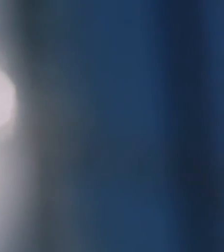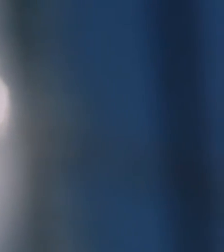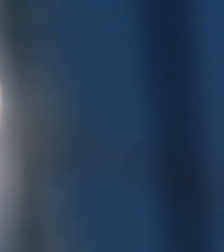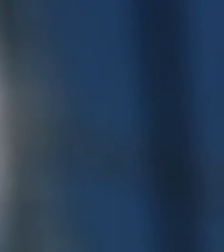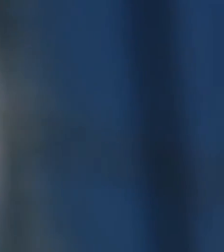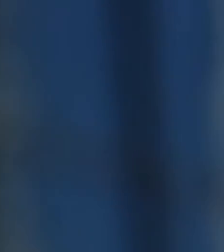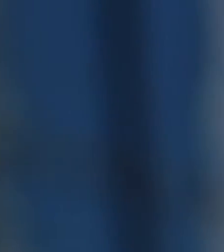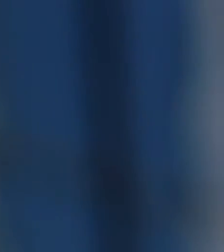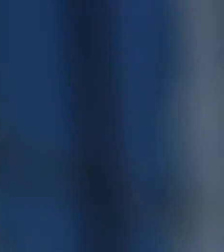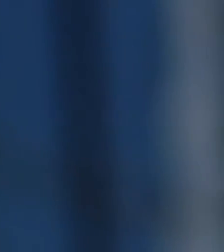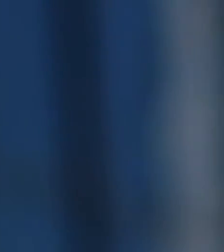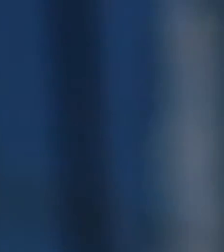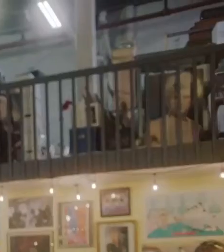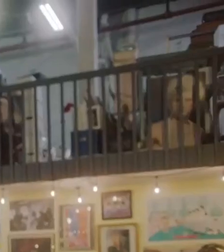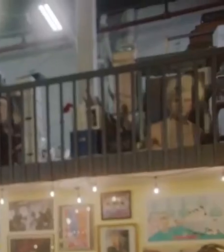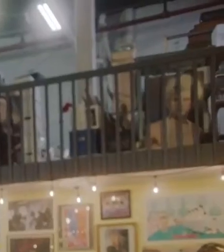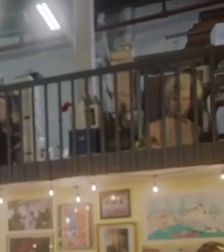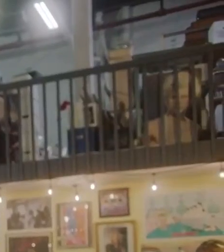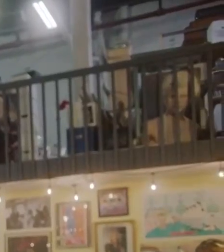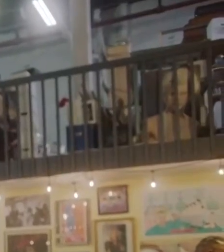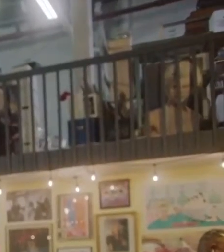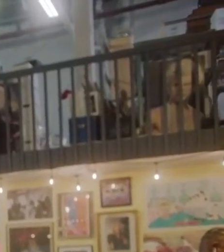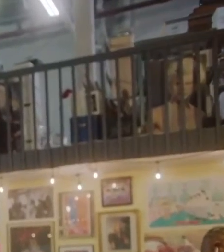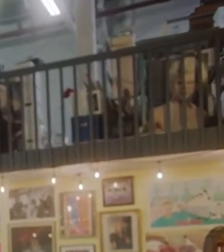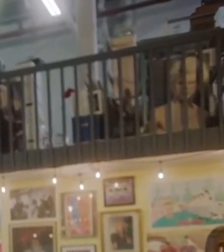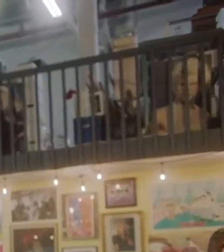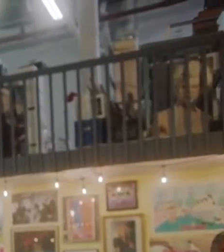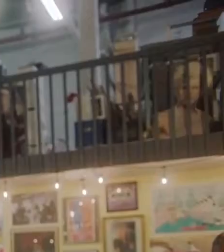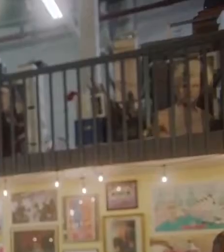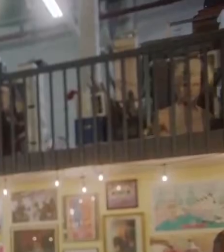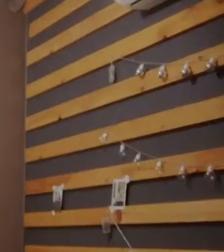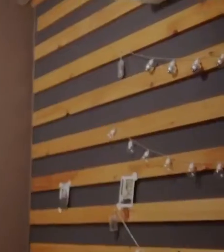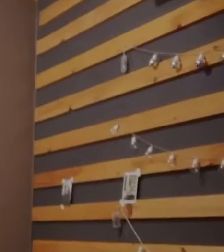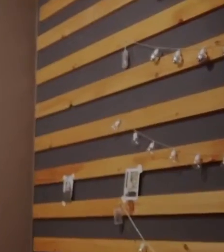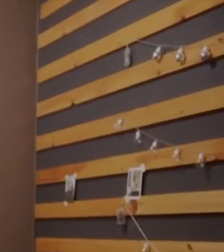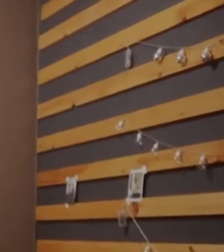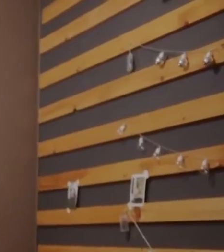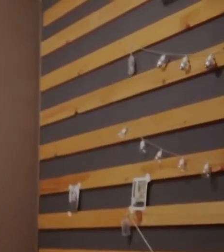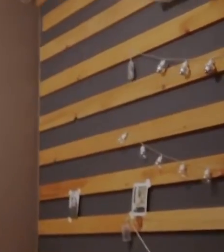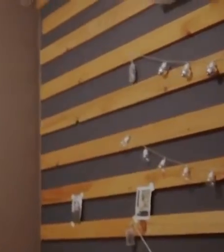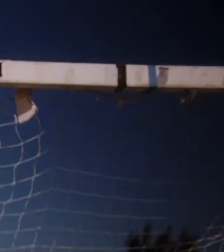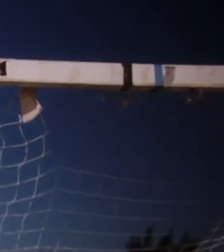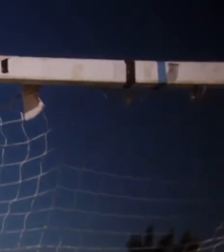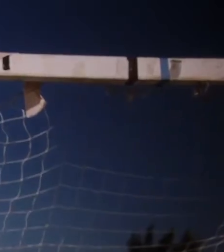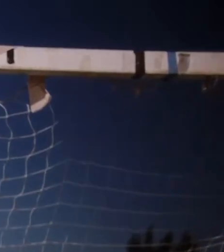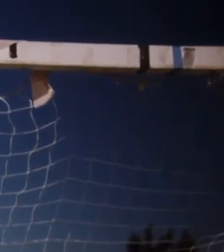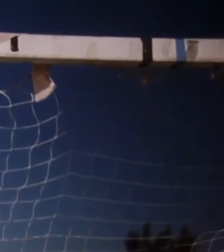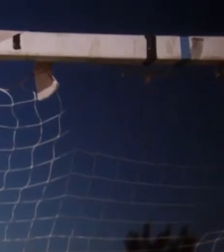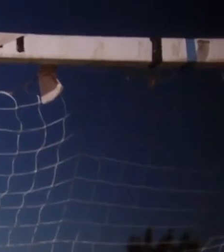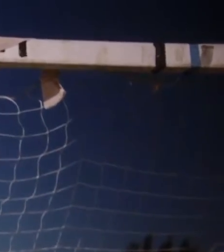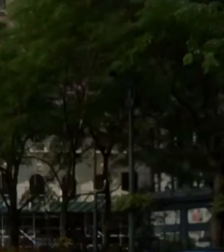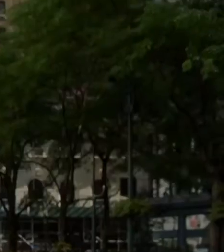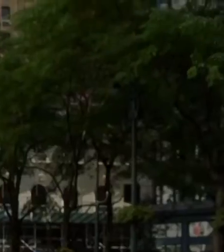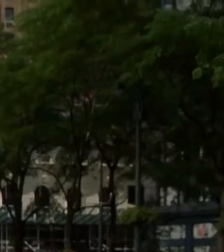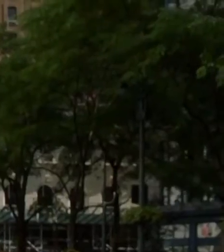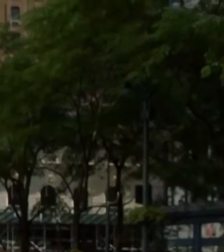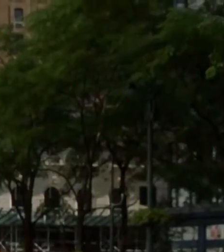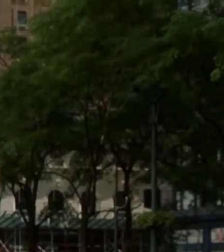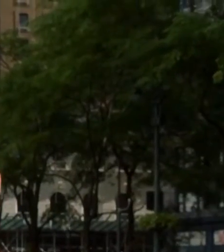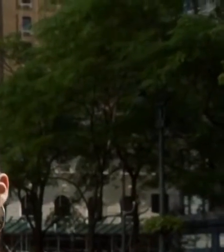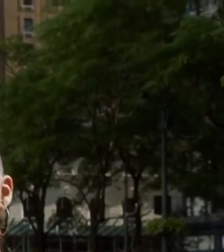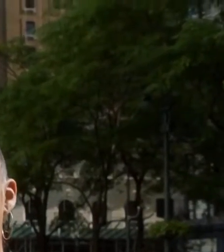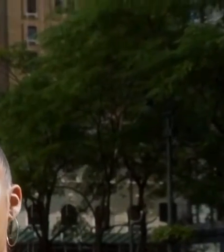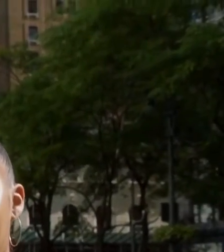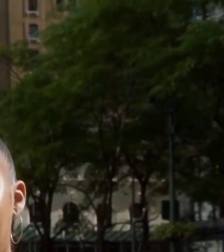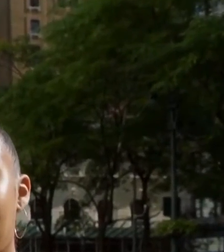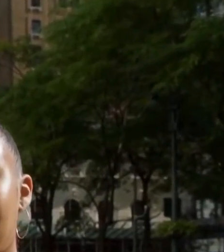our families. My name is Emmanuel. I am a son, I am a brother, I'm a friend, I'm a lover of music.